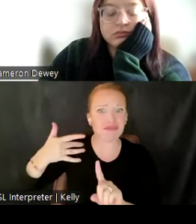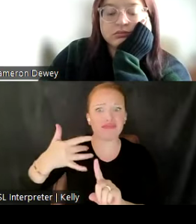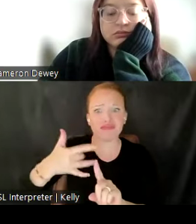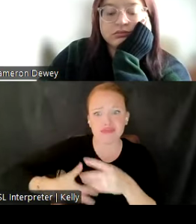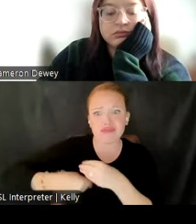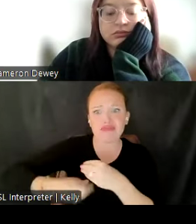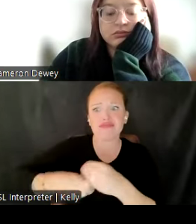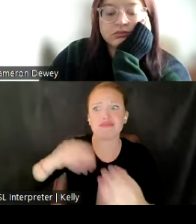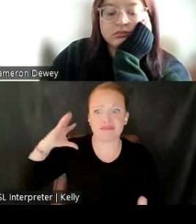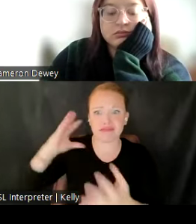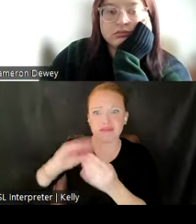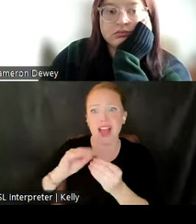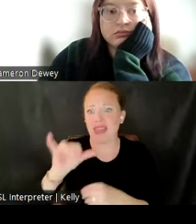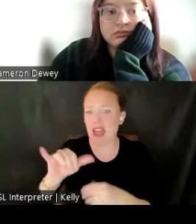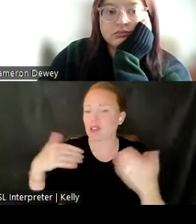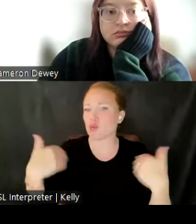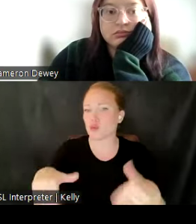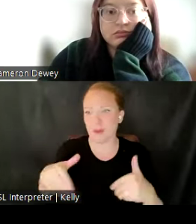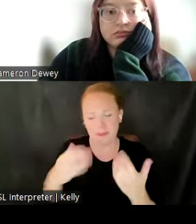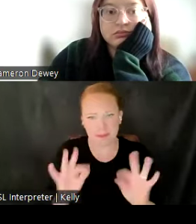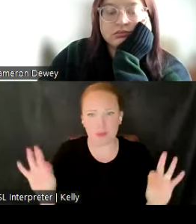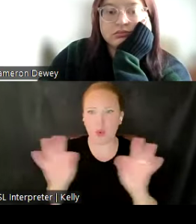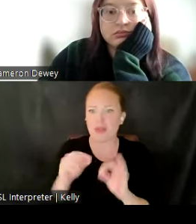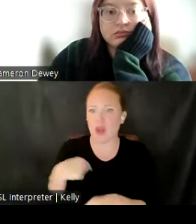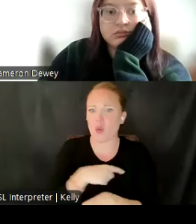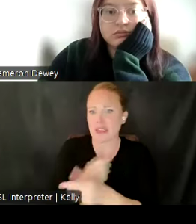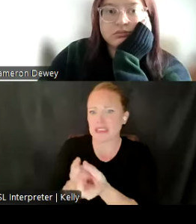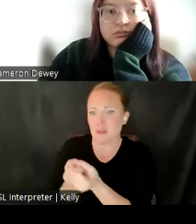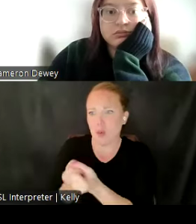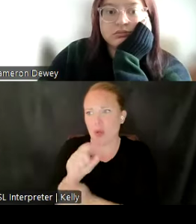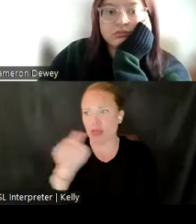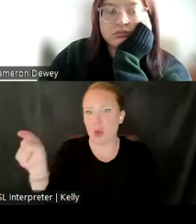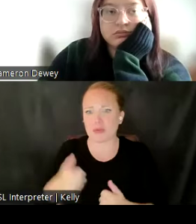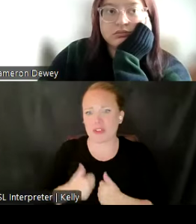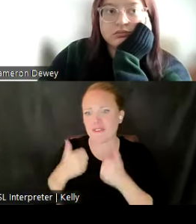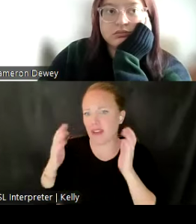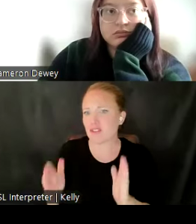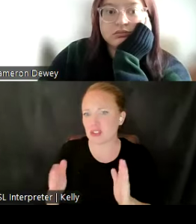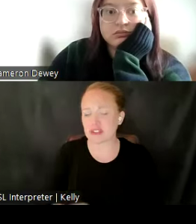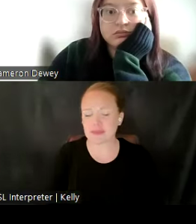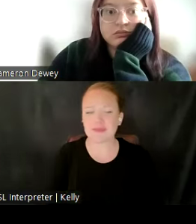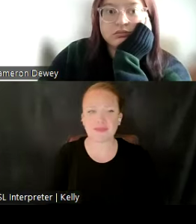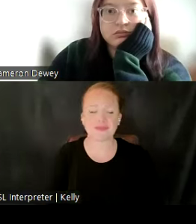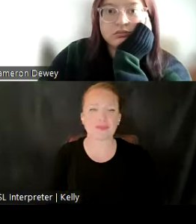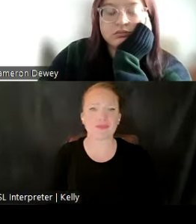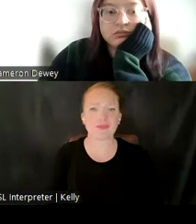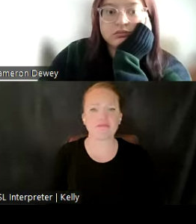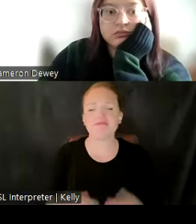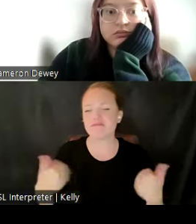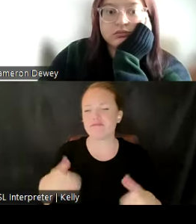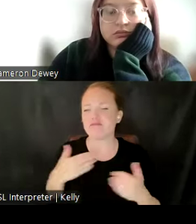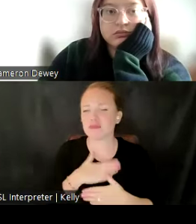to ensure that we are supporting survivors as best as possible, with that in mind. So I appreciate your